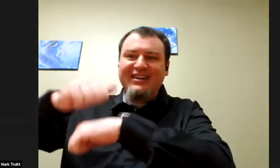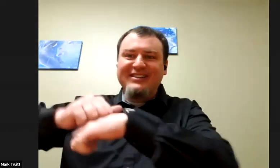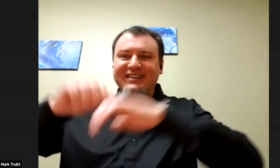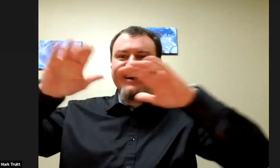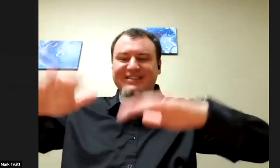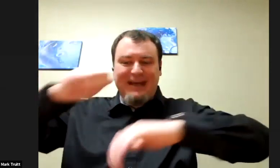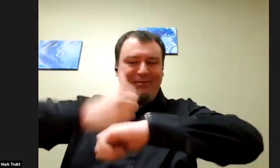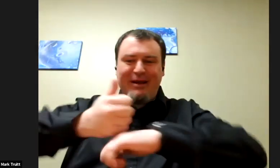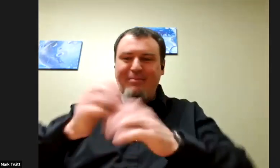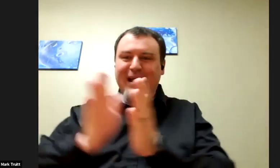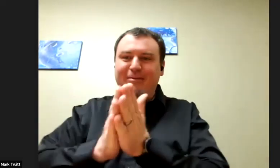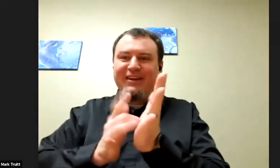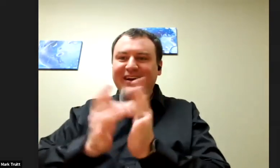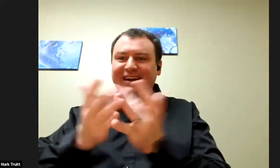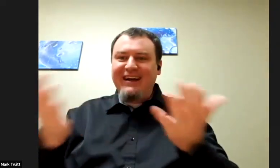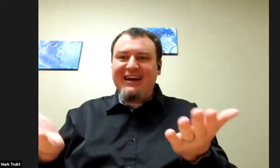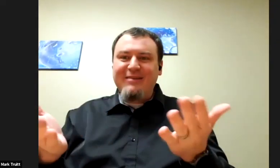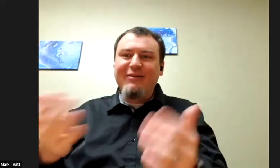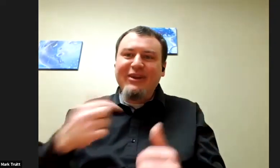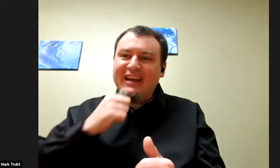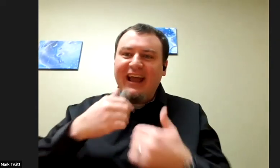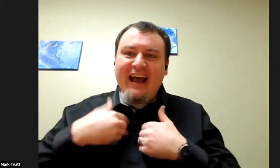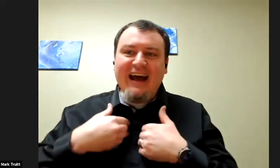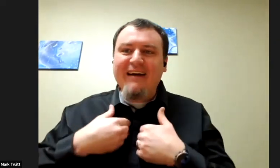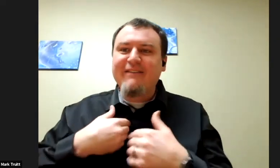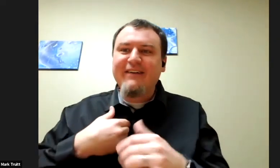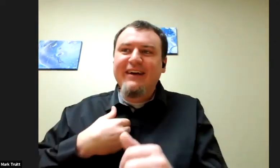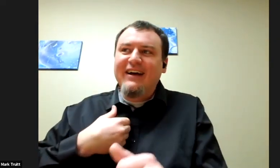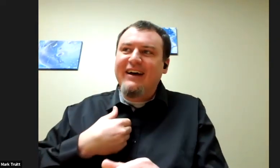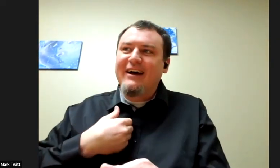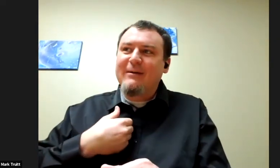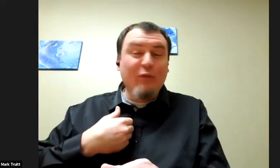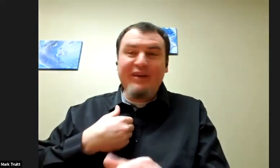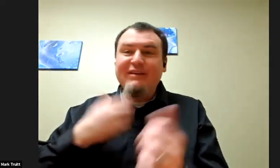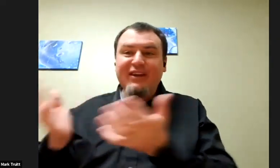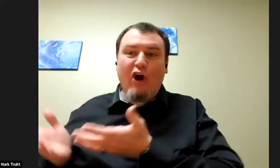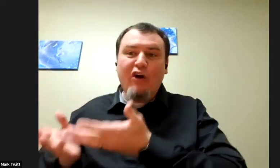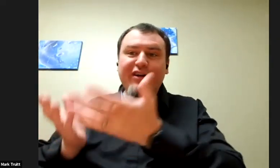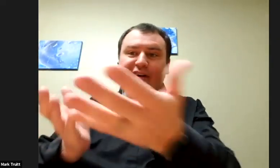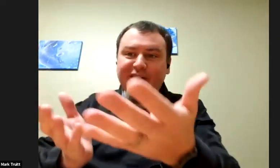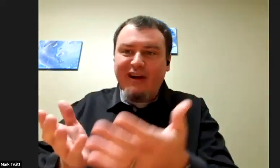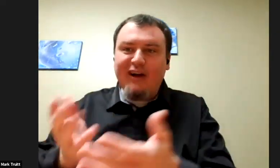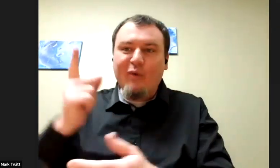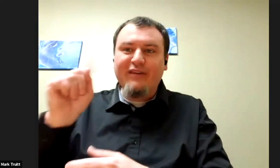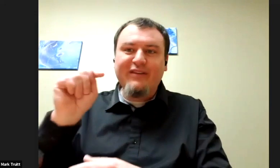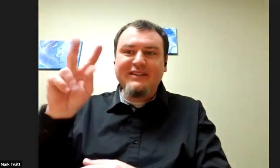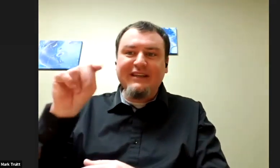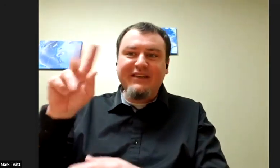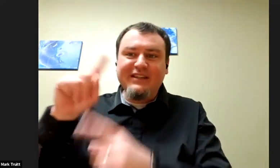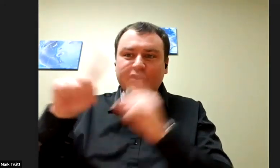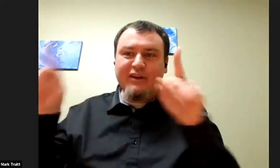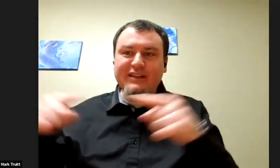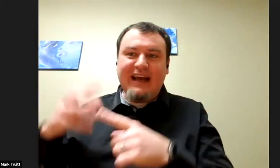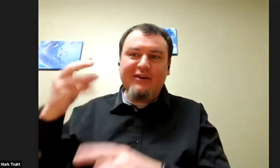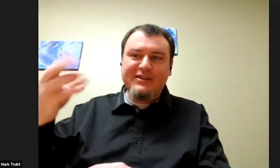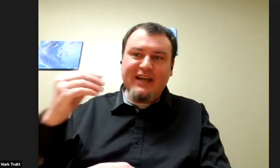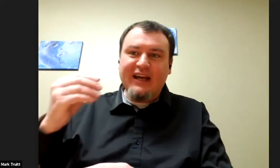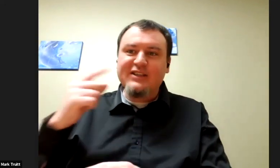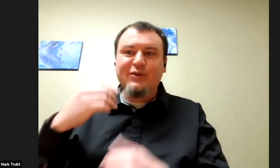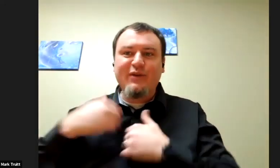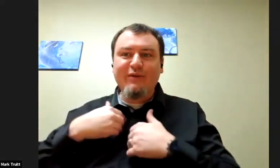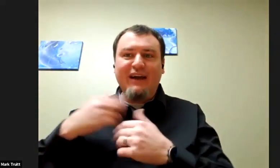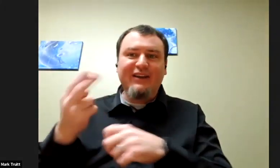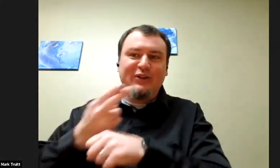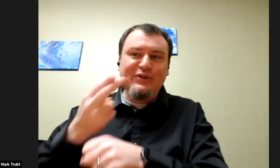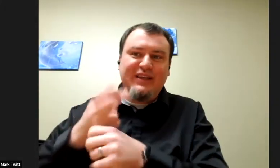put rocks on top of my Bible. We didn't have, we even carted one of the TV screens